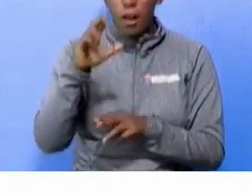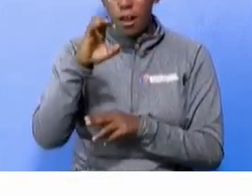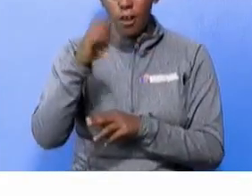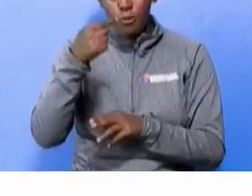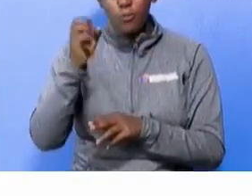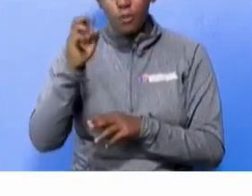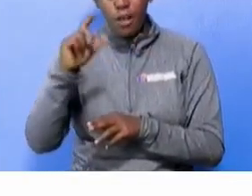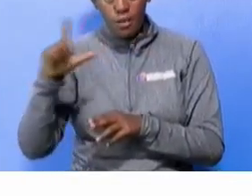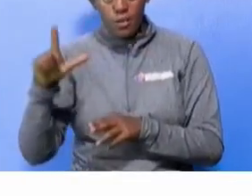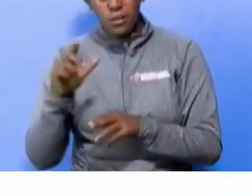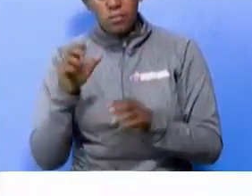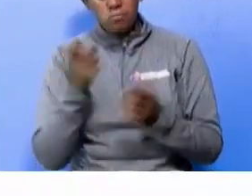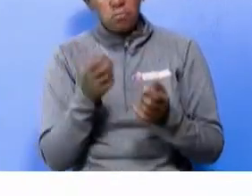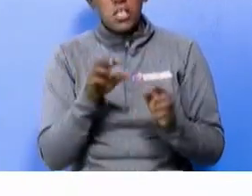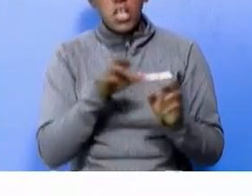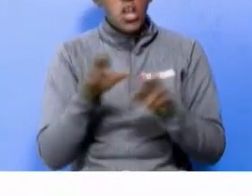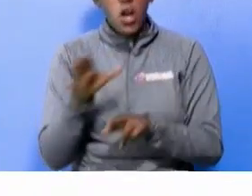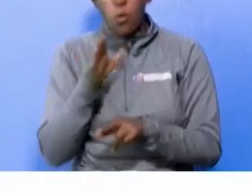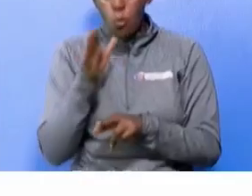and